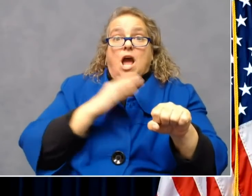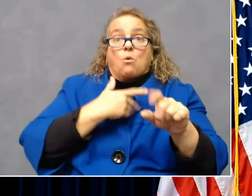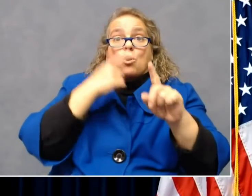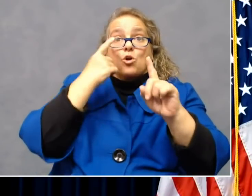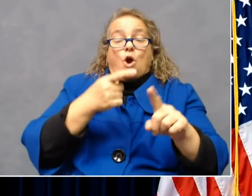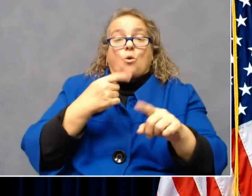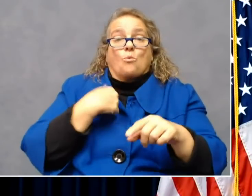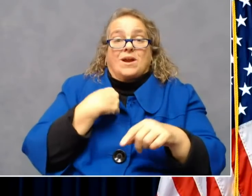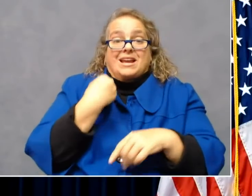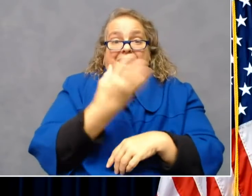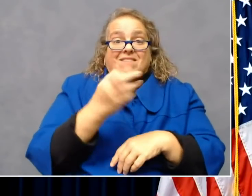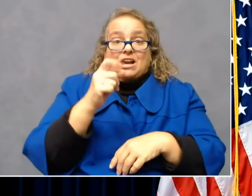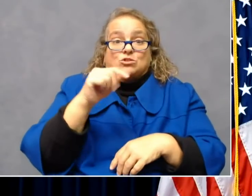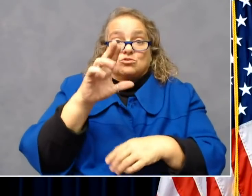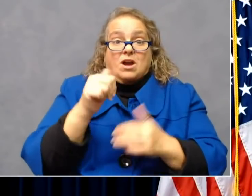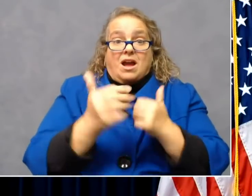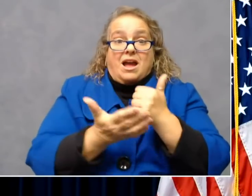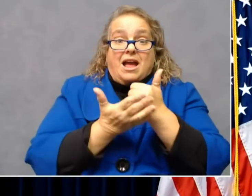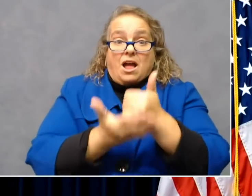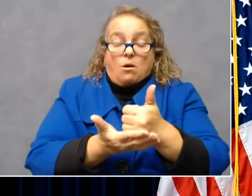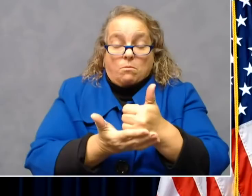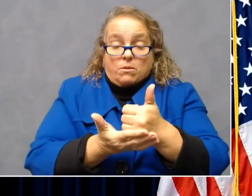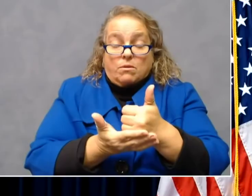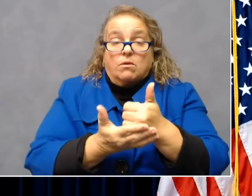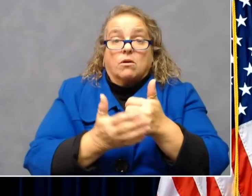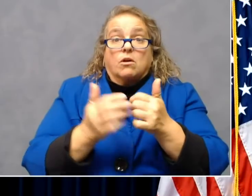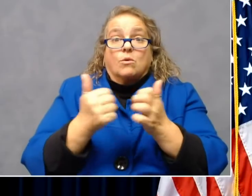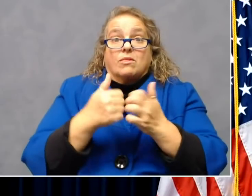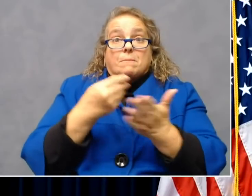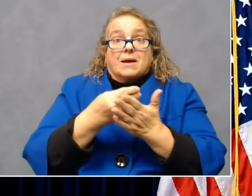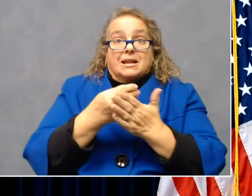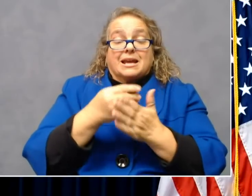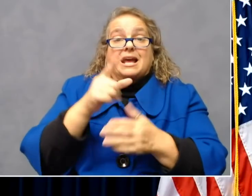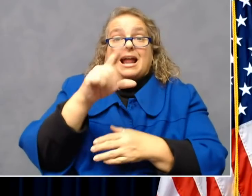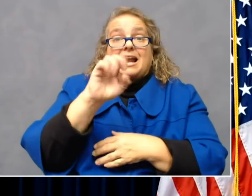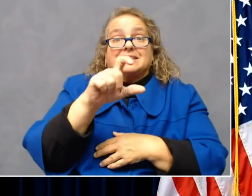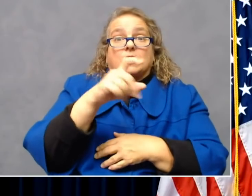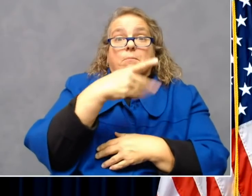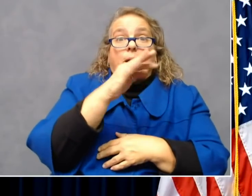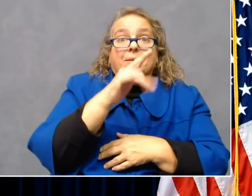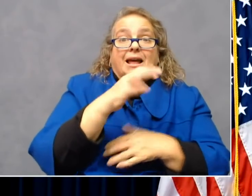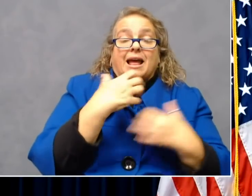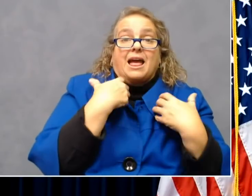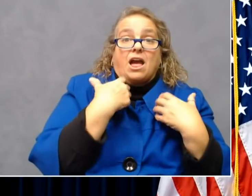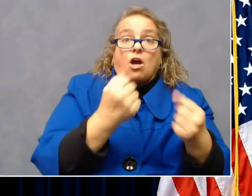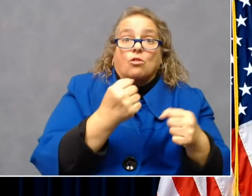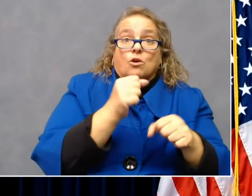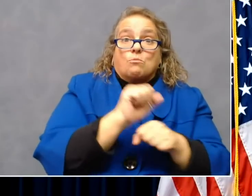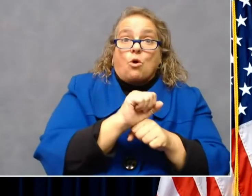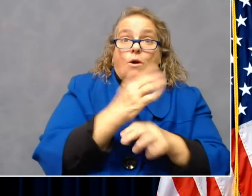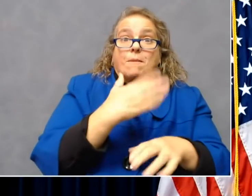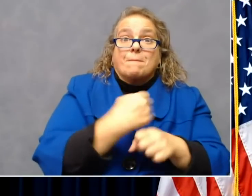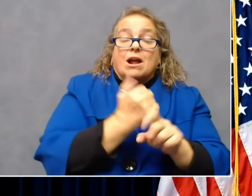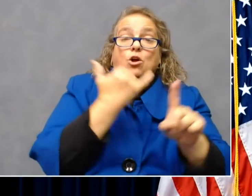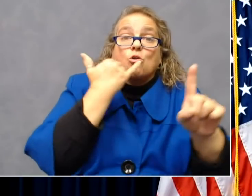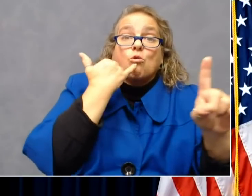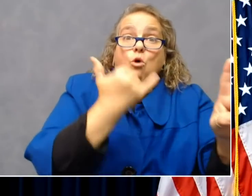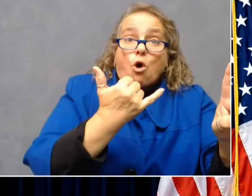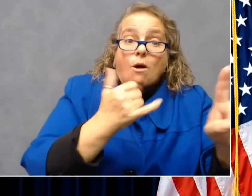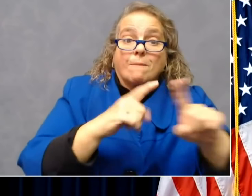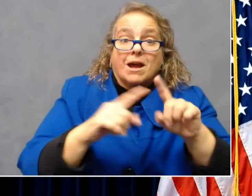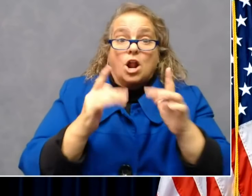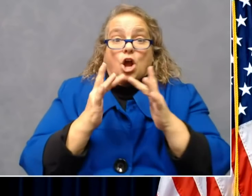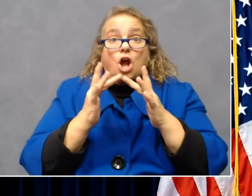be, a Lexington public health employee may have done the initial call, but that contact tracer can be anywhere